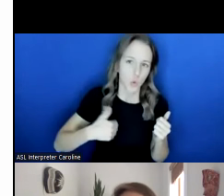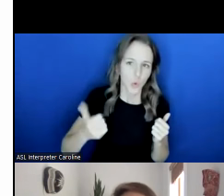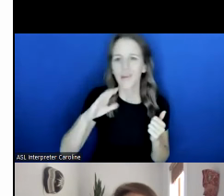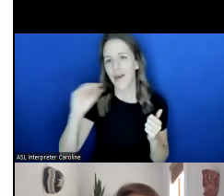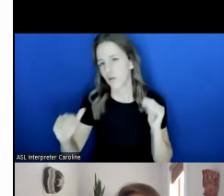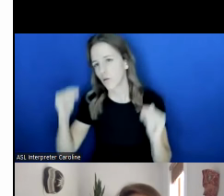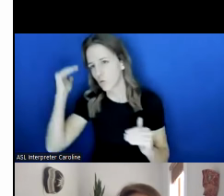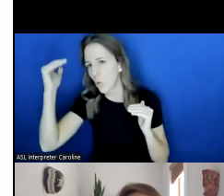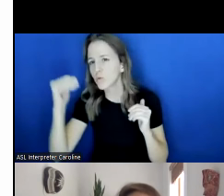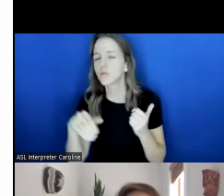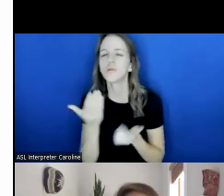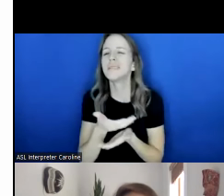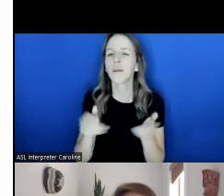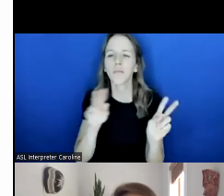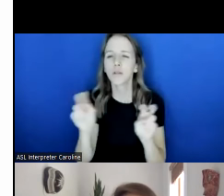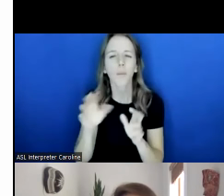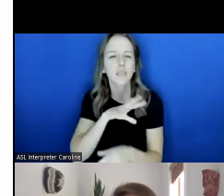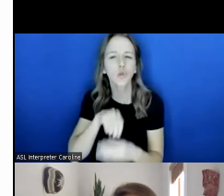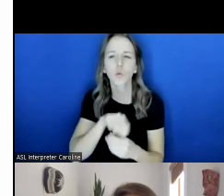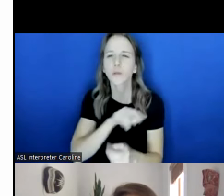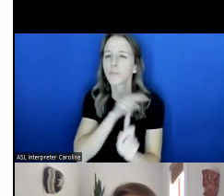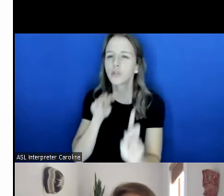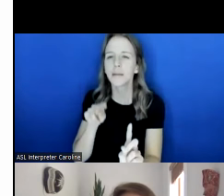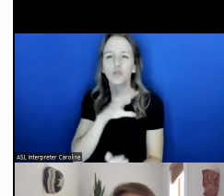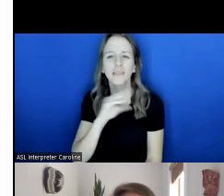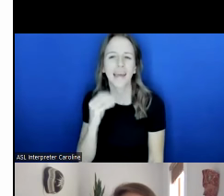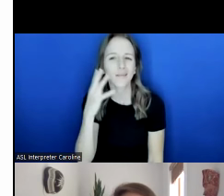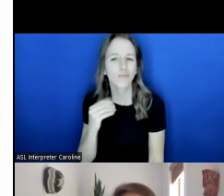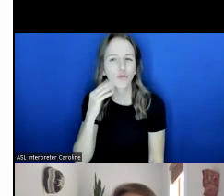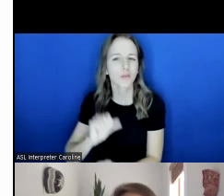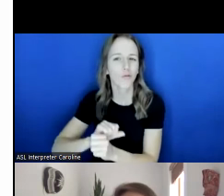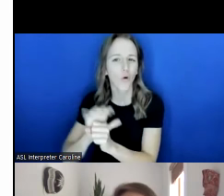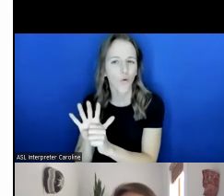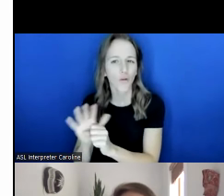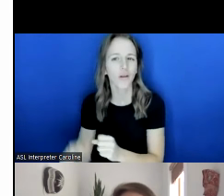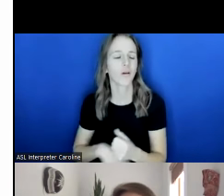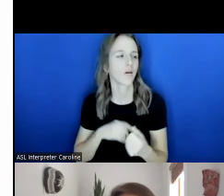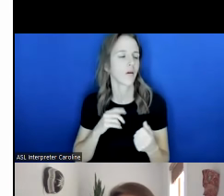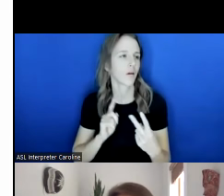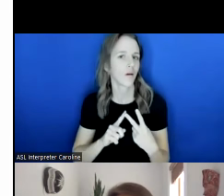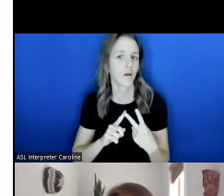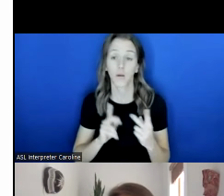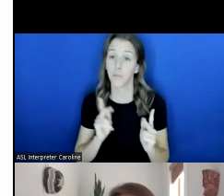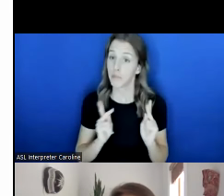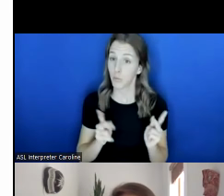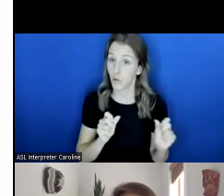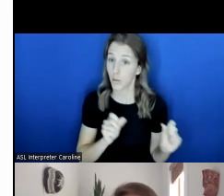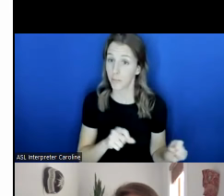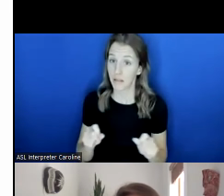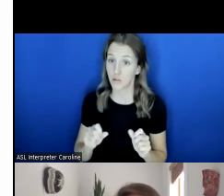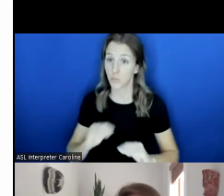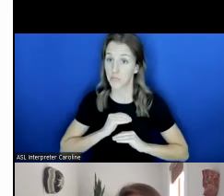of these included perceptions and experiences of COVID-19, people's ability to meet their basic needs, their access